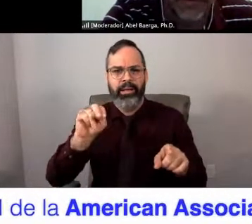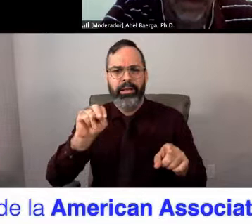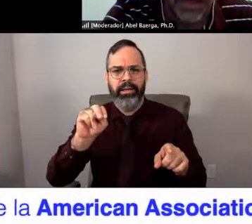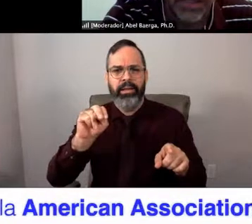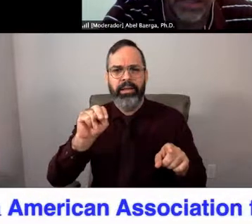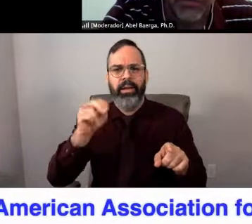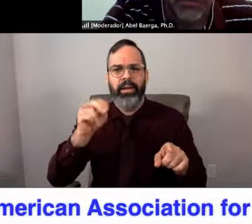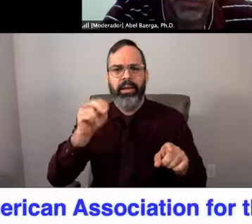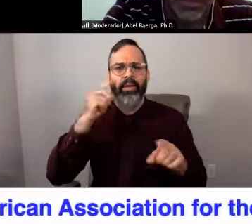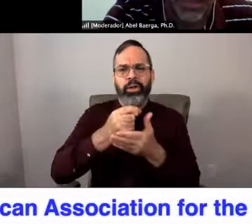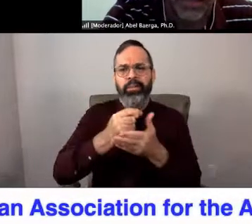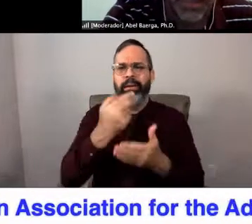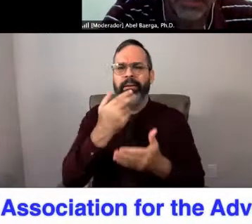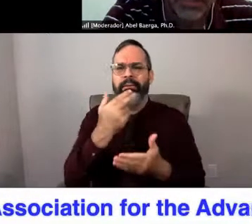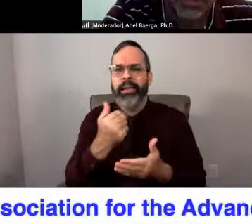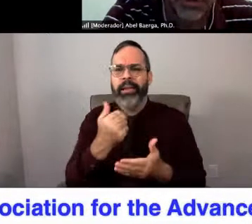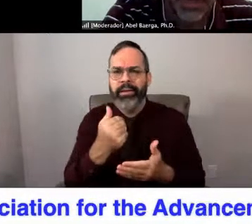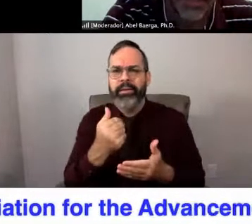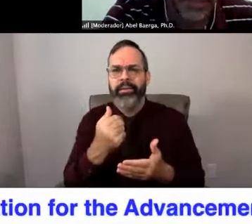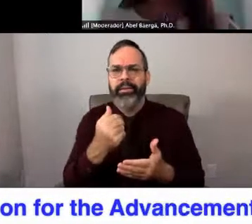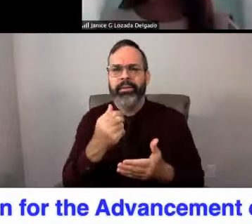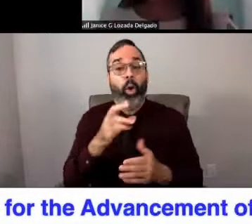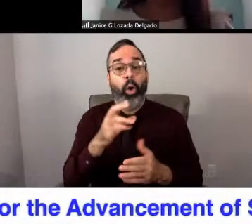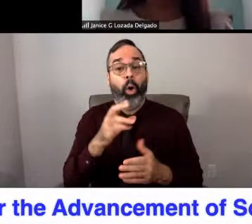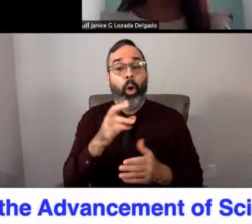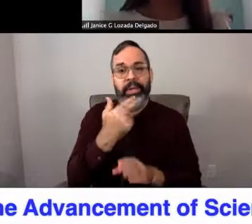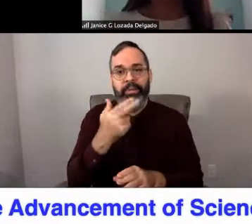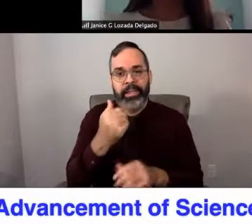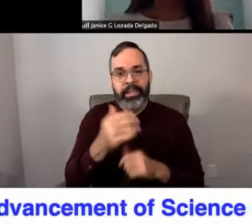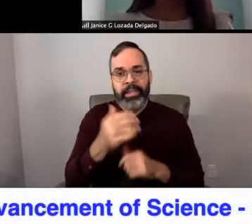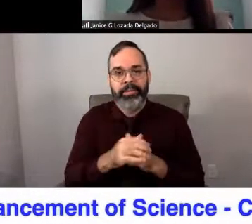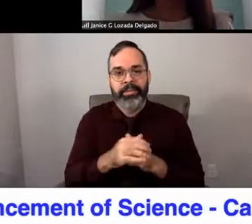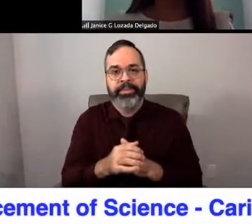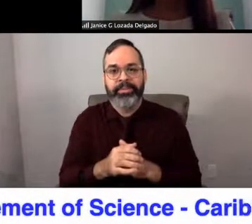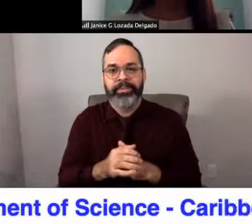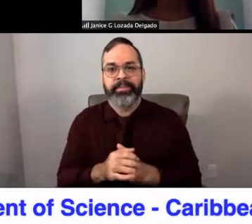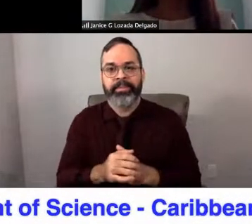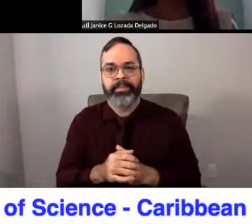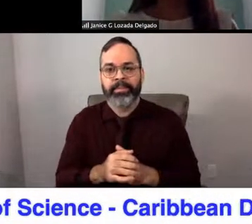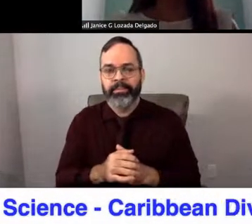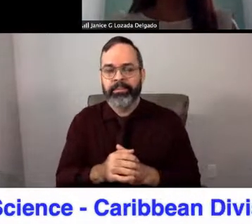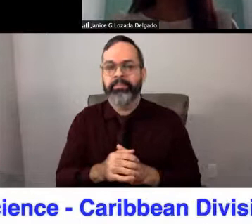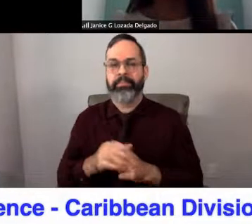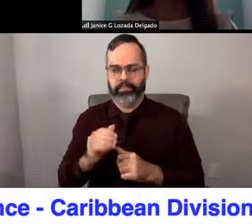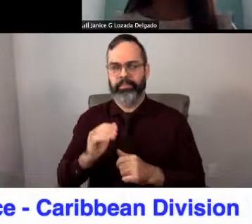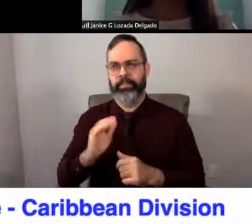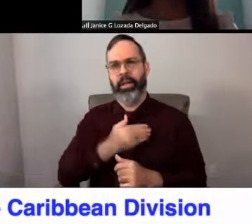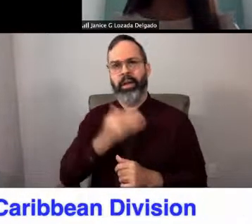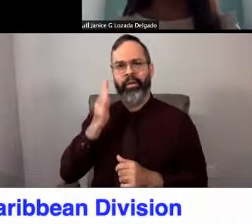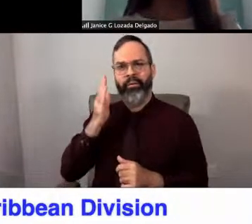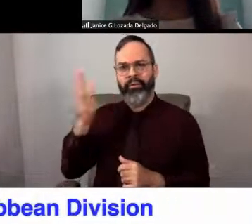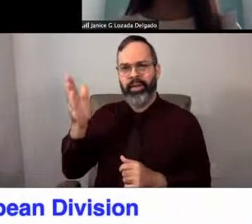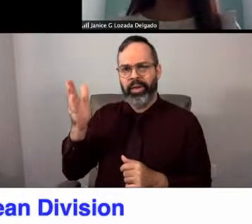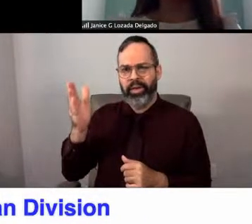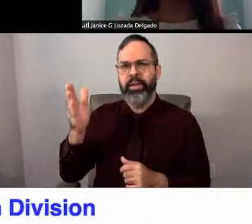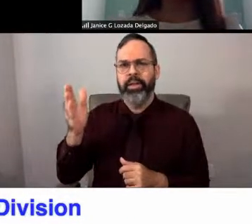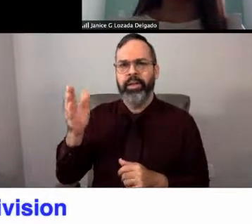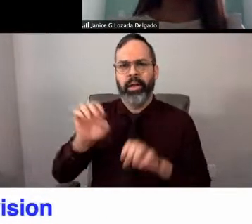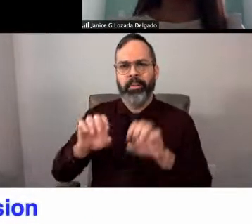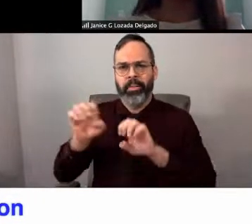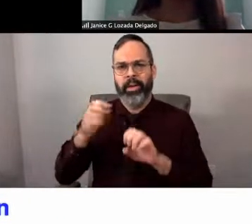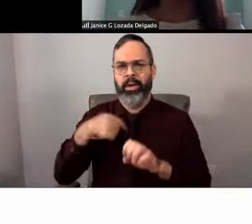of diabetes or pre-diabetes? Yes. So in our future experiments, we are planning